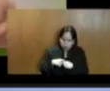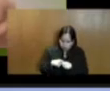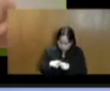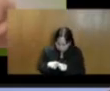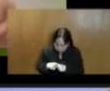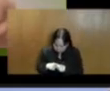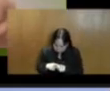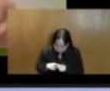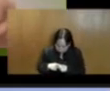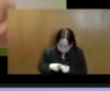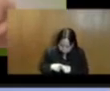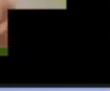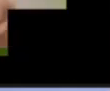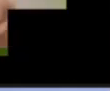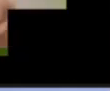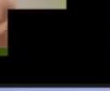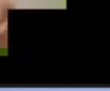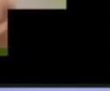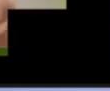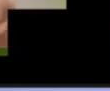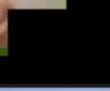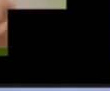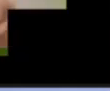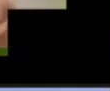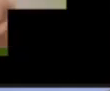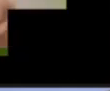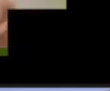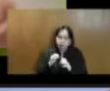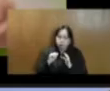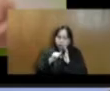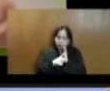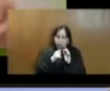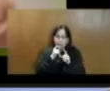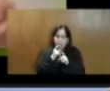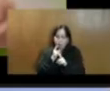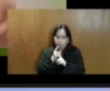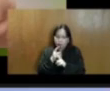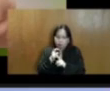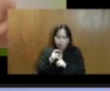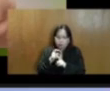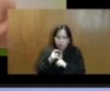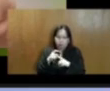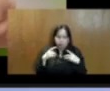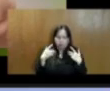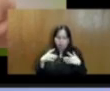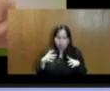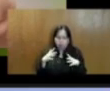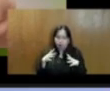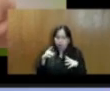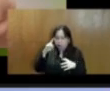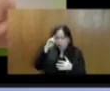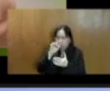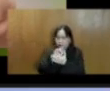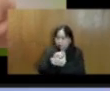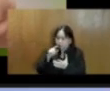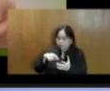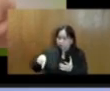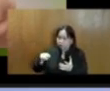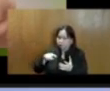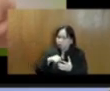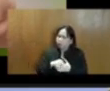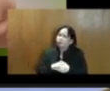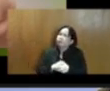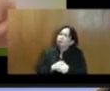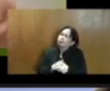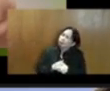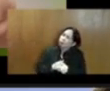analytics. And I think we cannot really overemphasize with this discussion. We need our people. So we need human capital development. So we